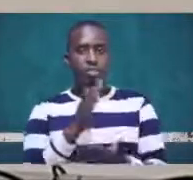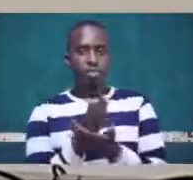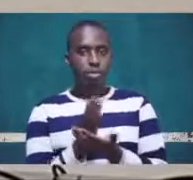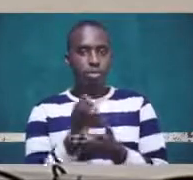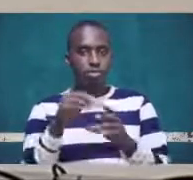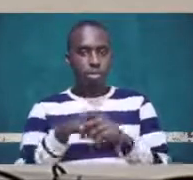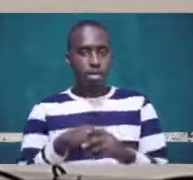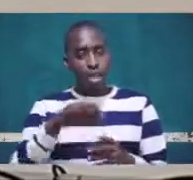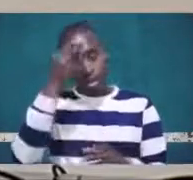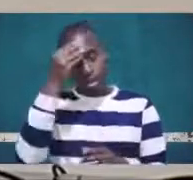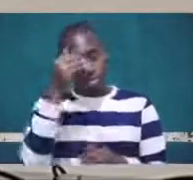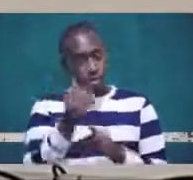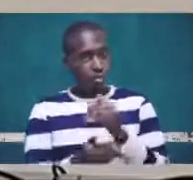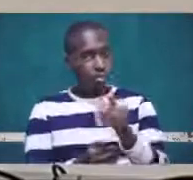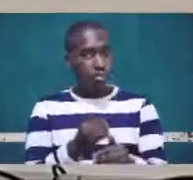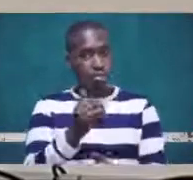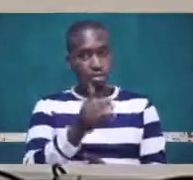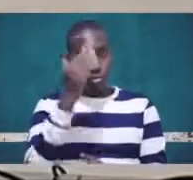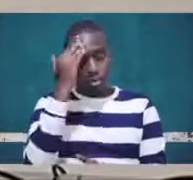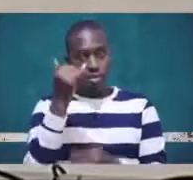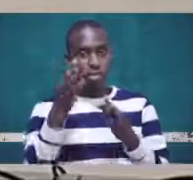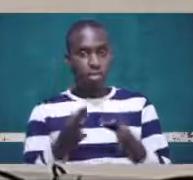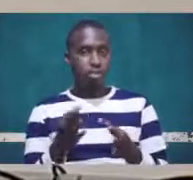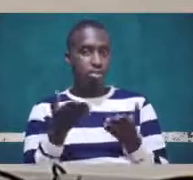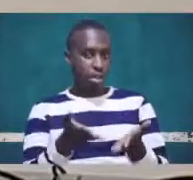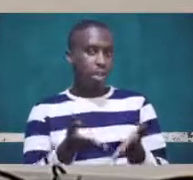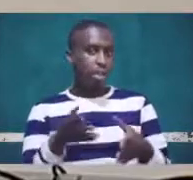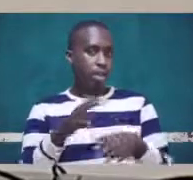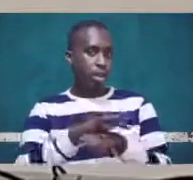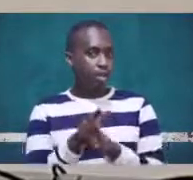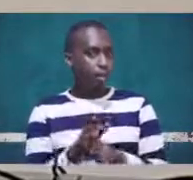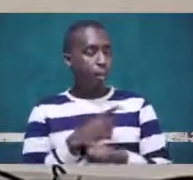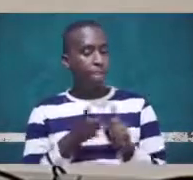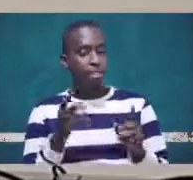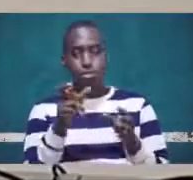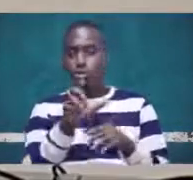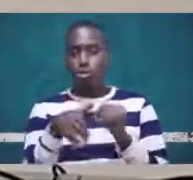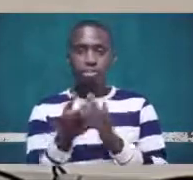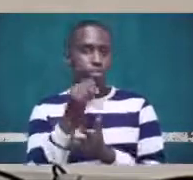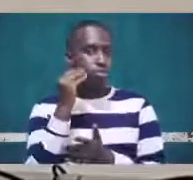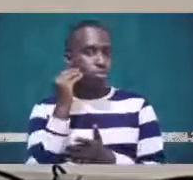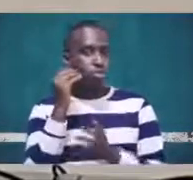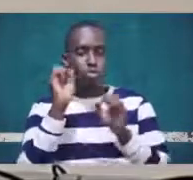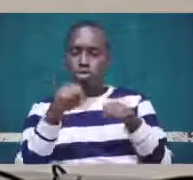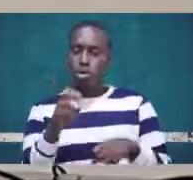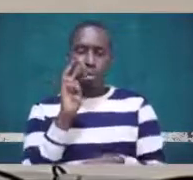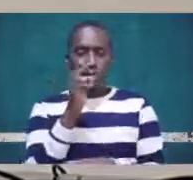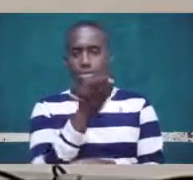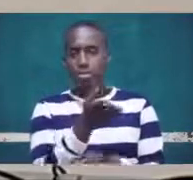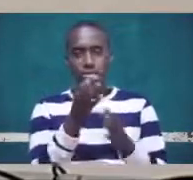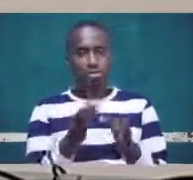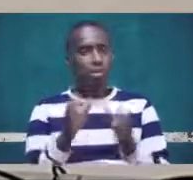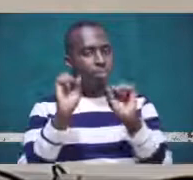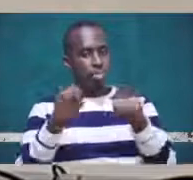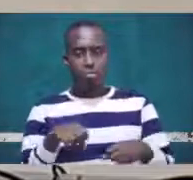their learning processes at home because of these businesses going on, but as well anyone who is at home and is able to take advantage of this